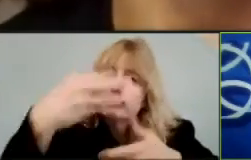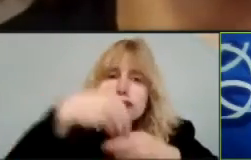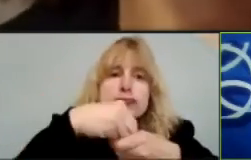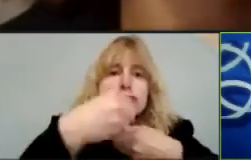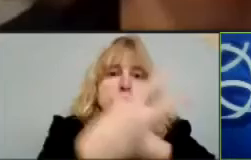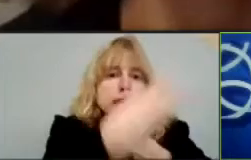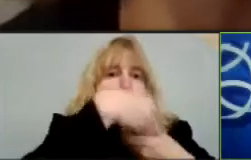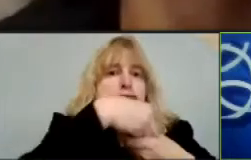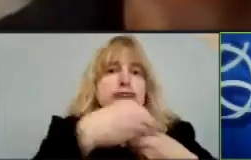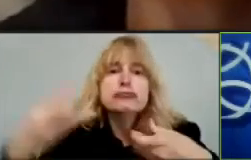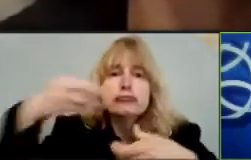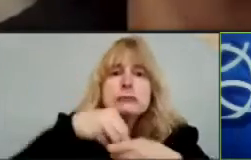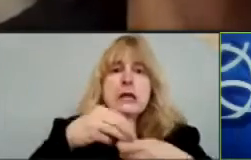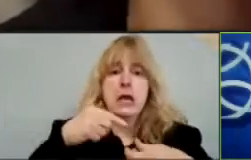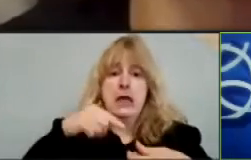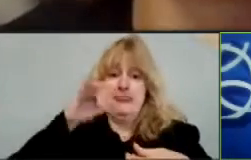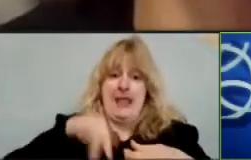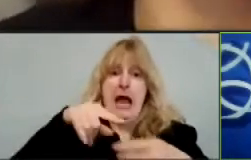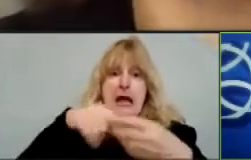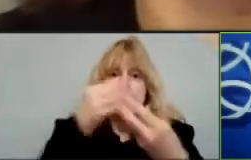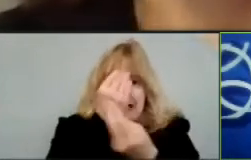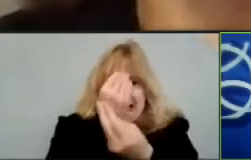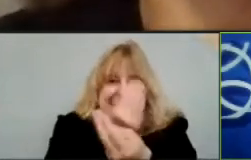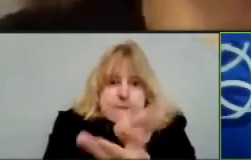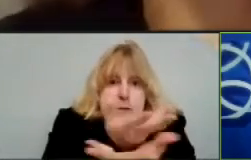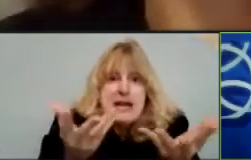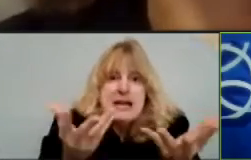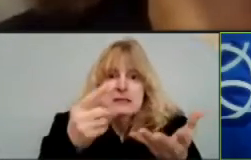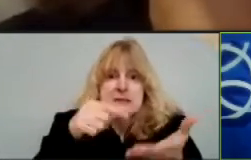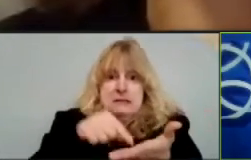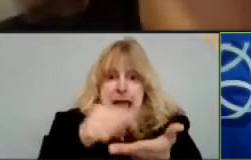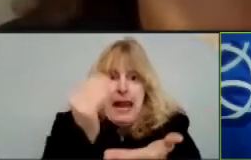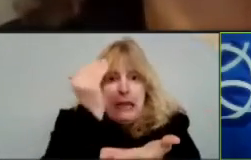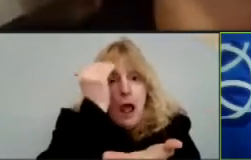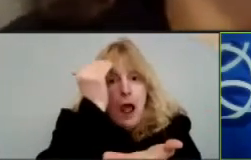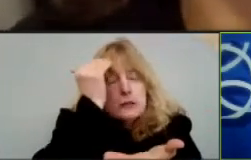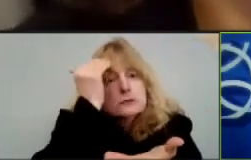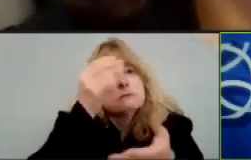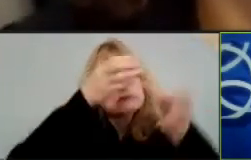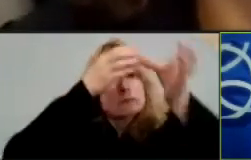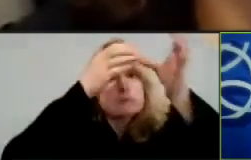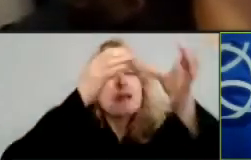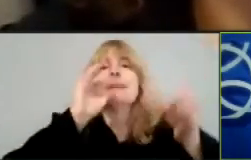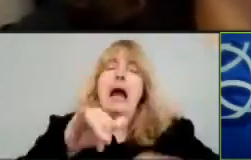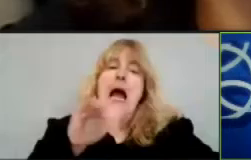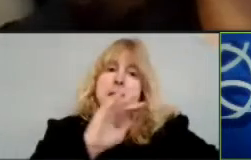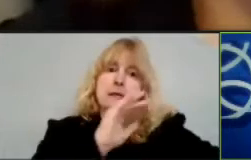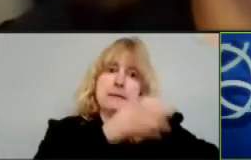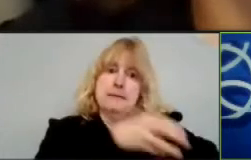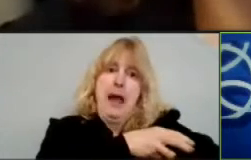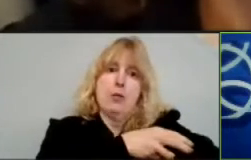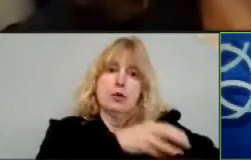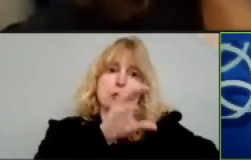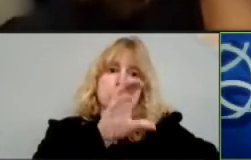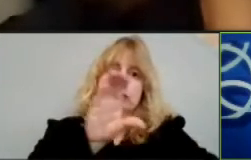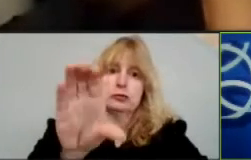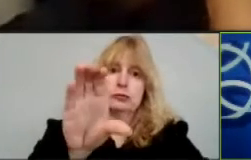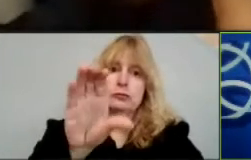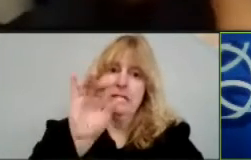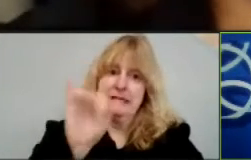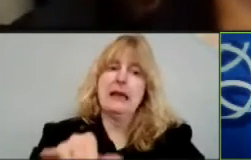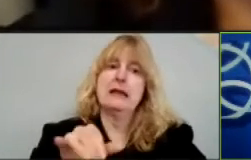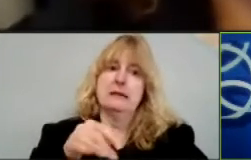know, information and knowledge is power. And so we're delighted to please make sure that you get your questions or your